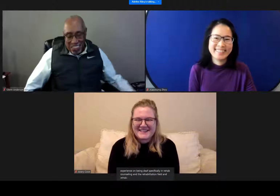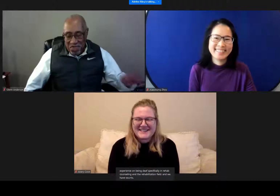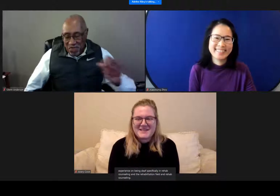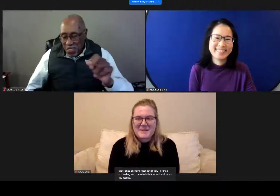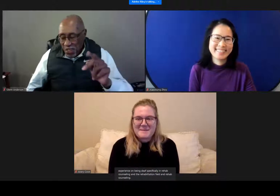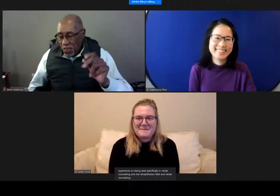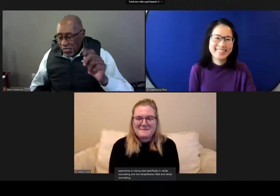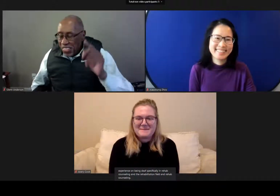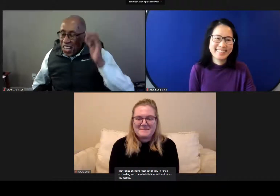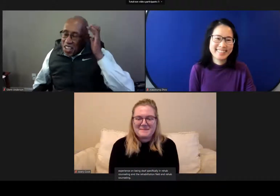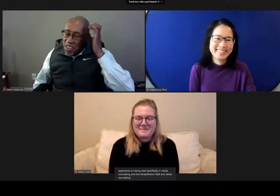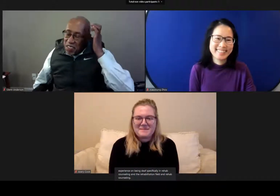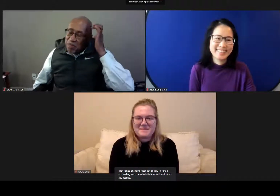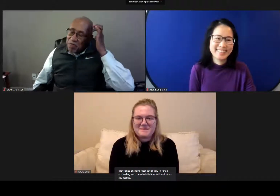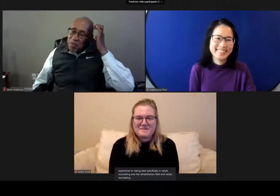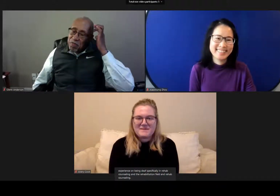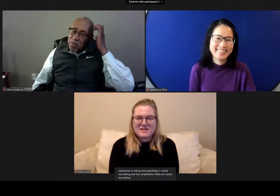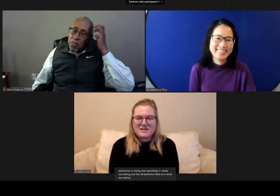counseling?